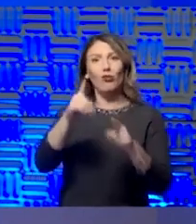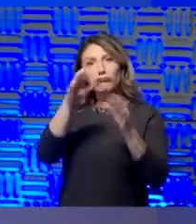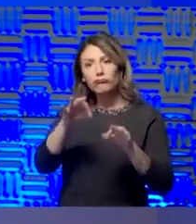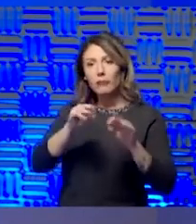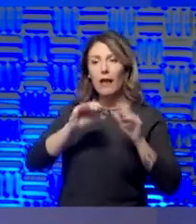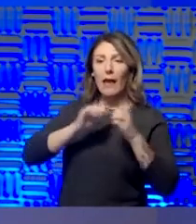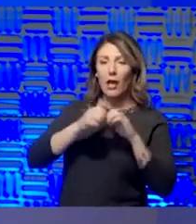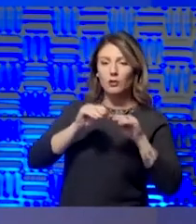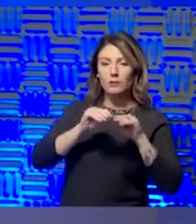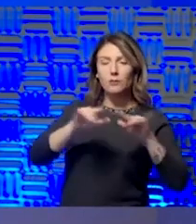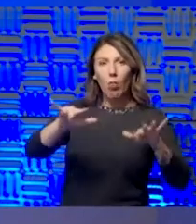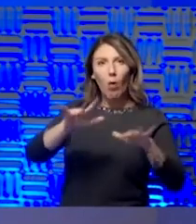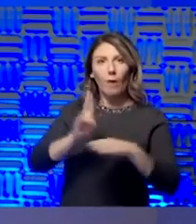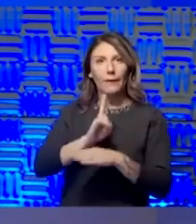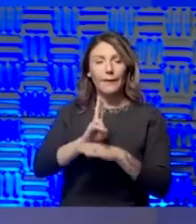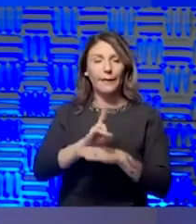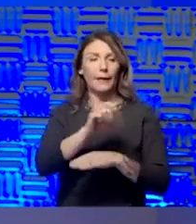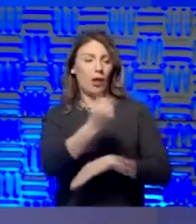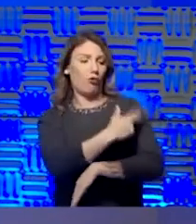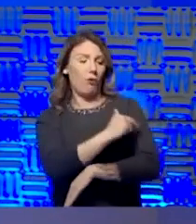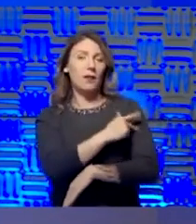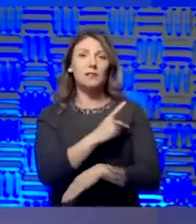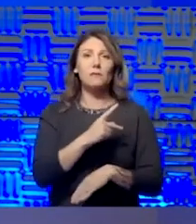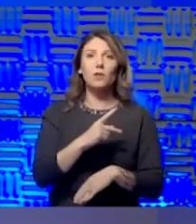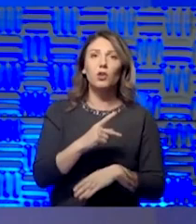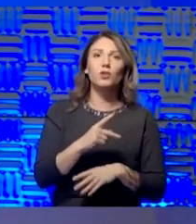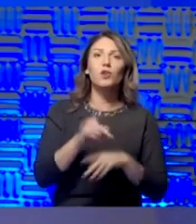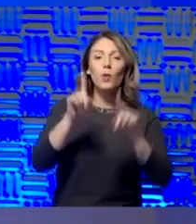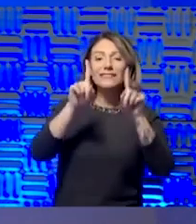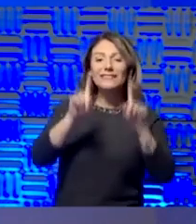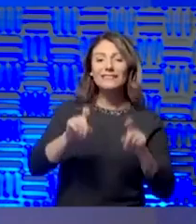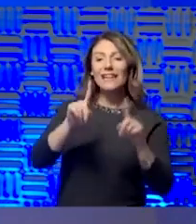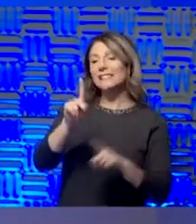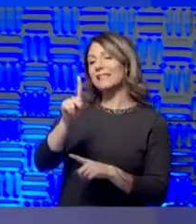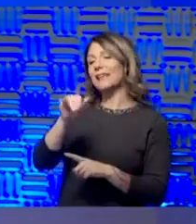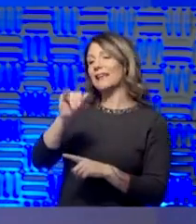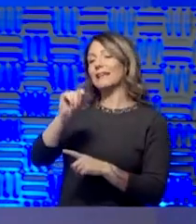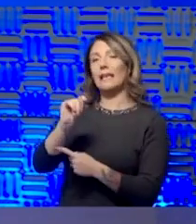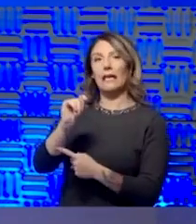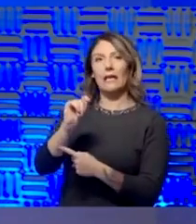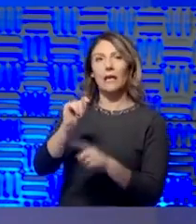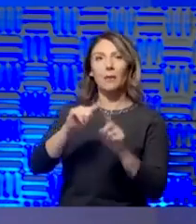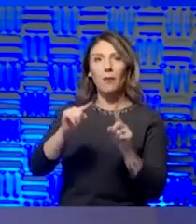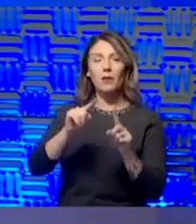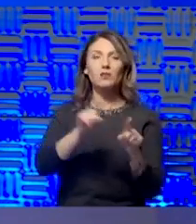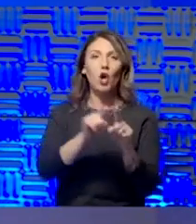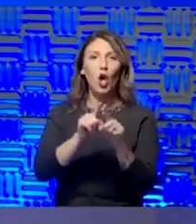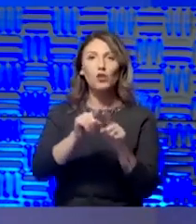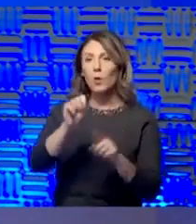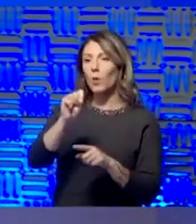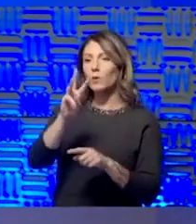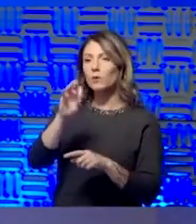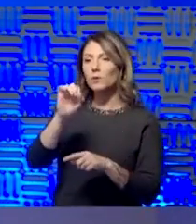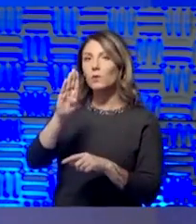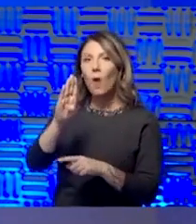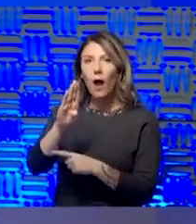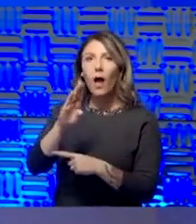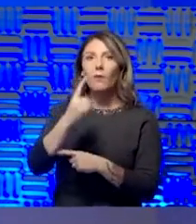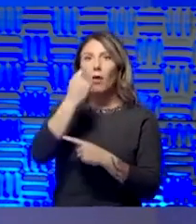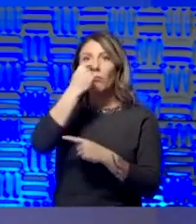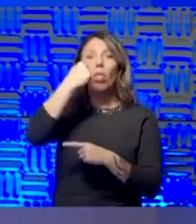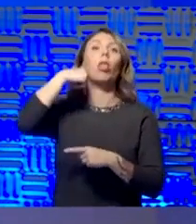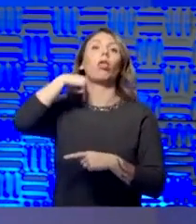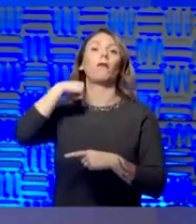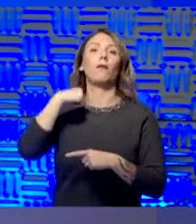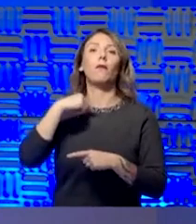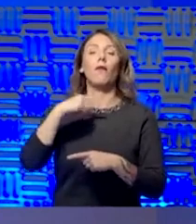as well, as we have more testing. So it's test kits, but it's also the swabs, it's also the media. Those, all of those things